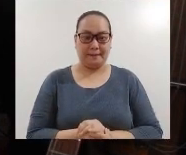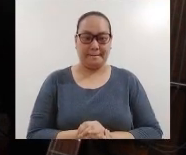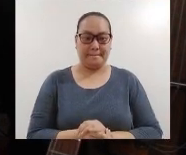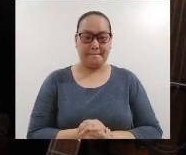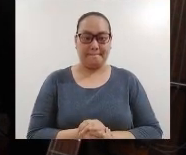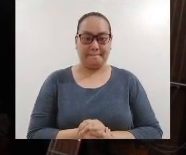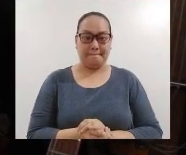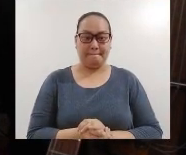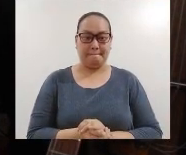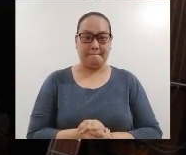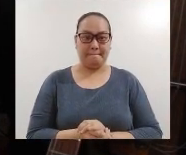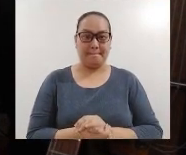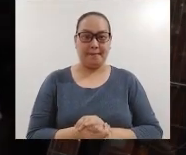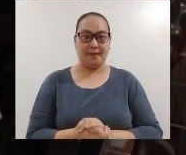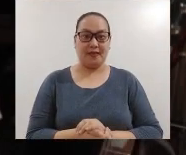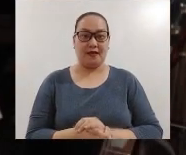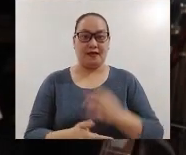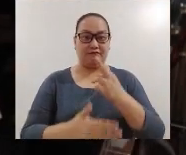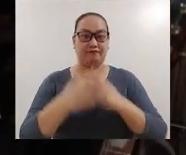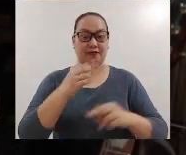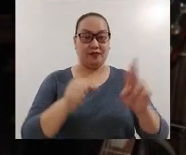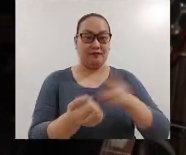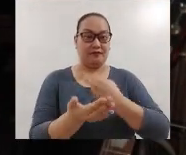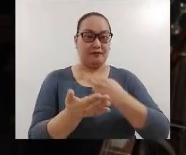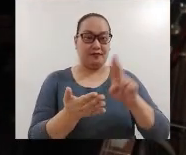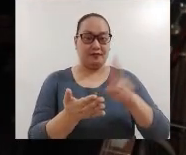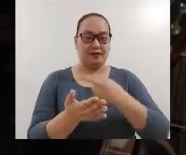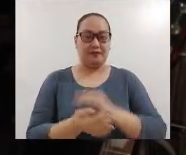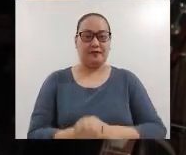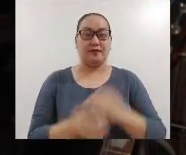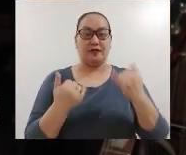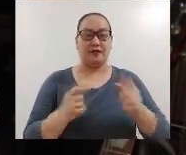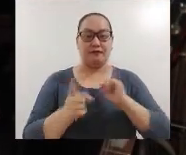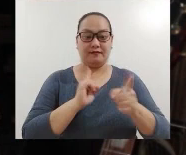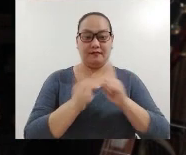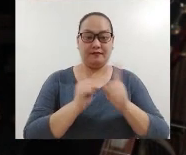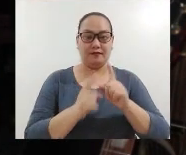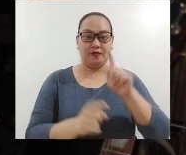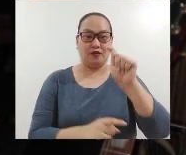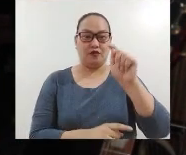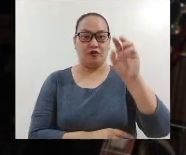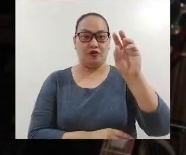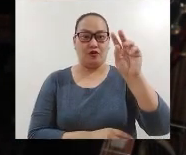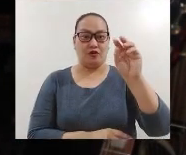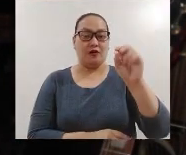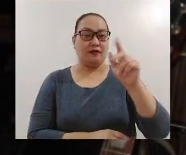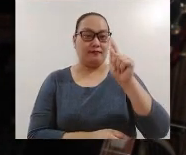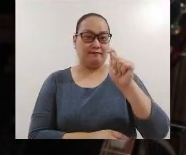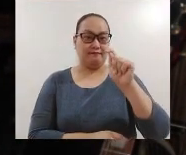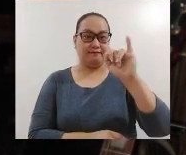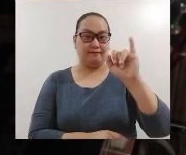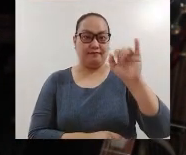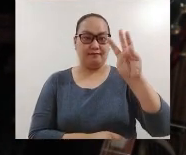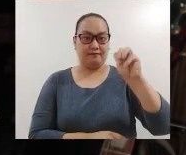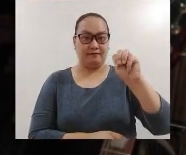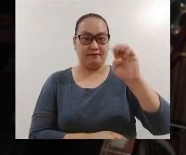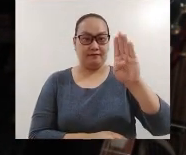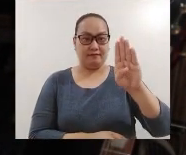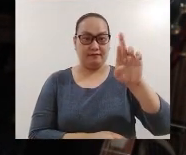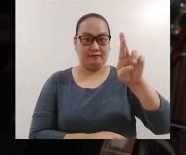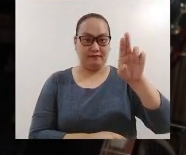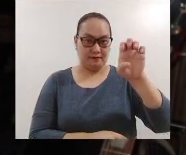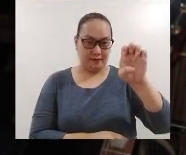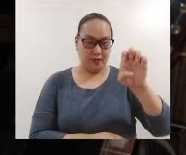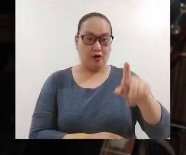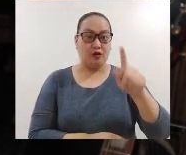under rhythm. Now let's talk about timbre or tone color. Timbre or tone color is the